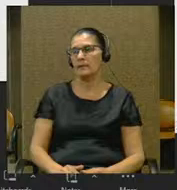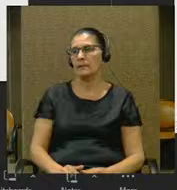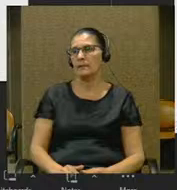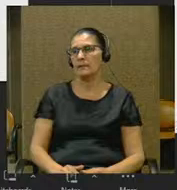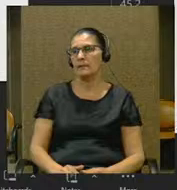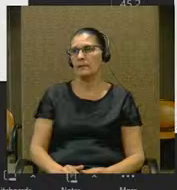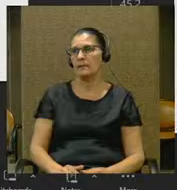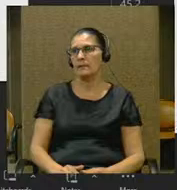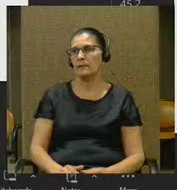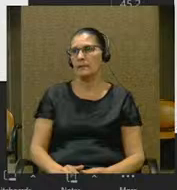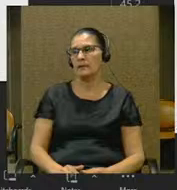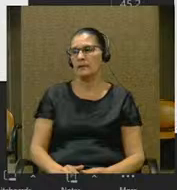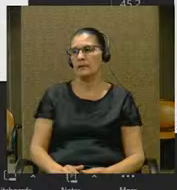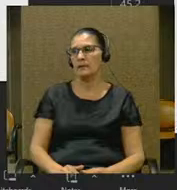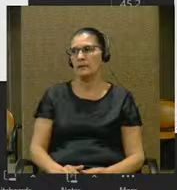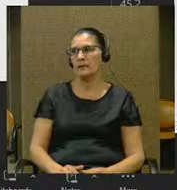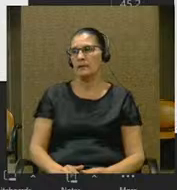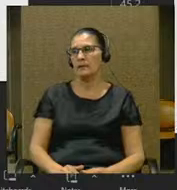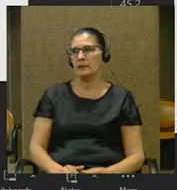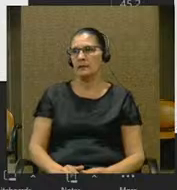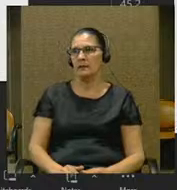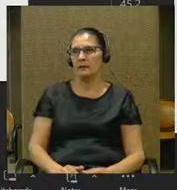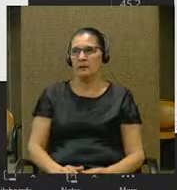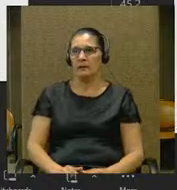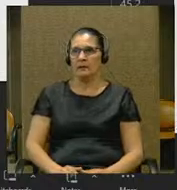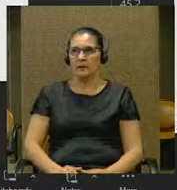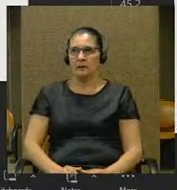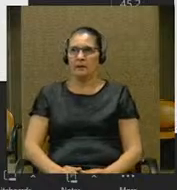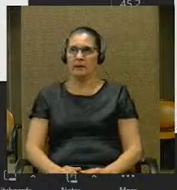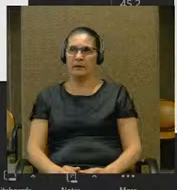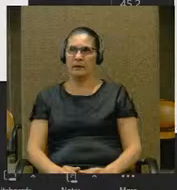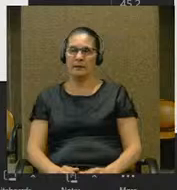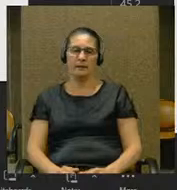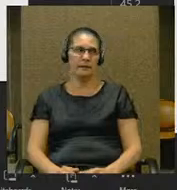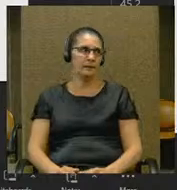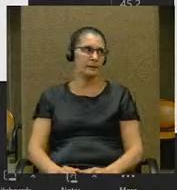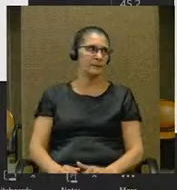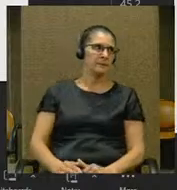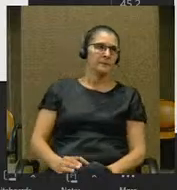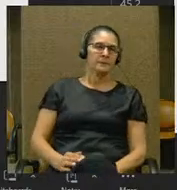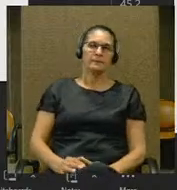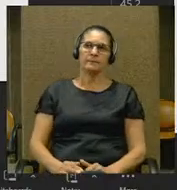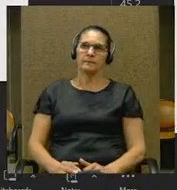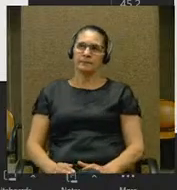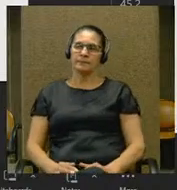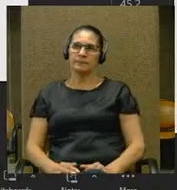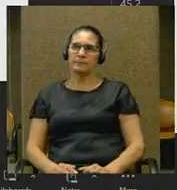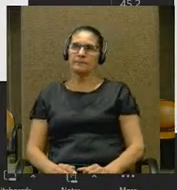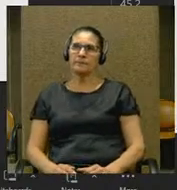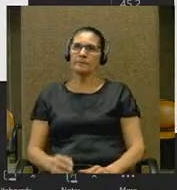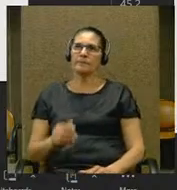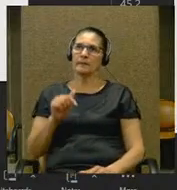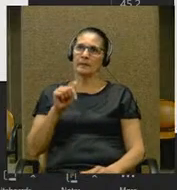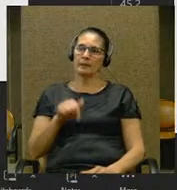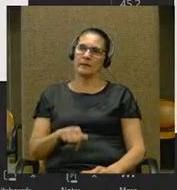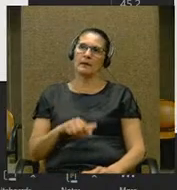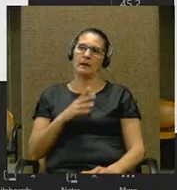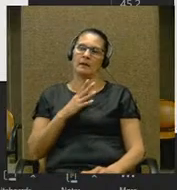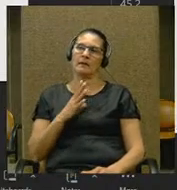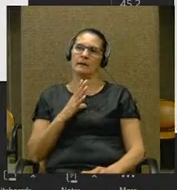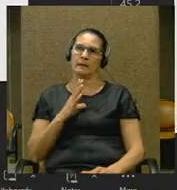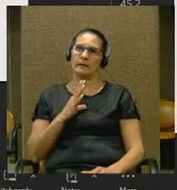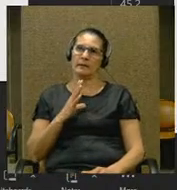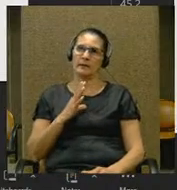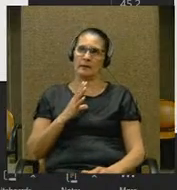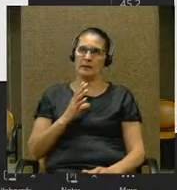overdoses. With regards to perspective across Canada, British Columbia is the most severely